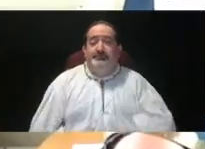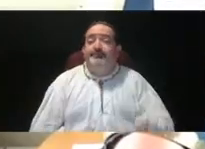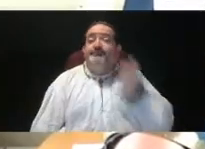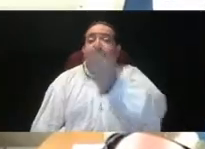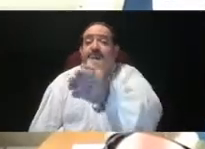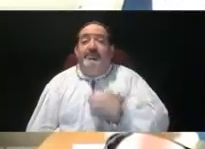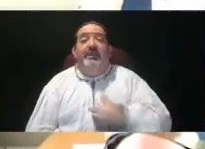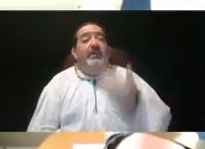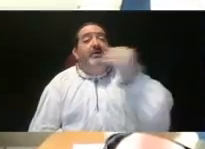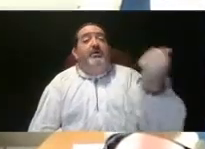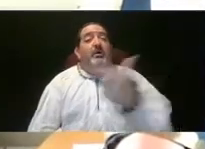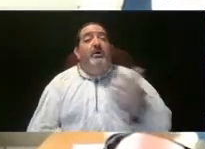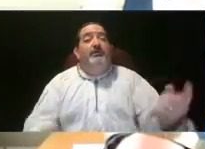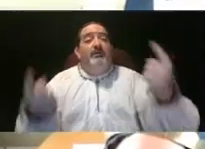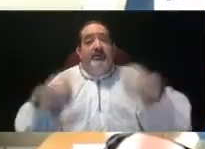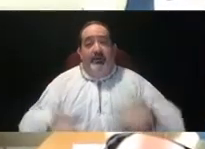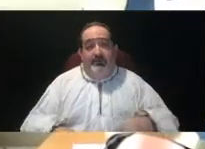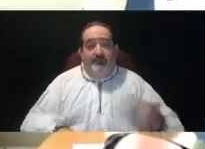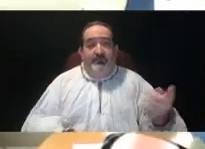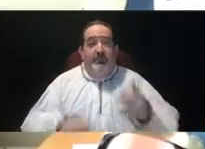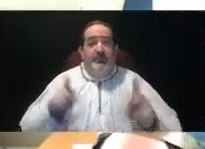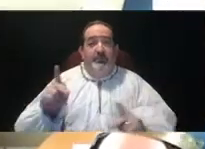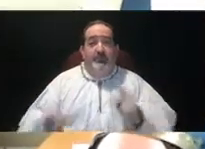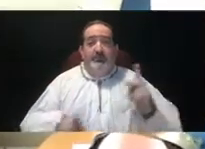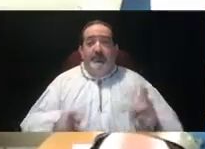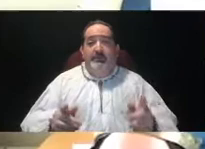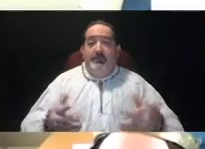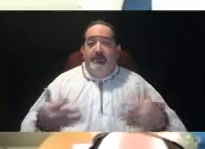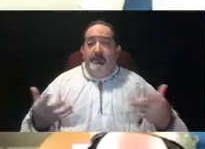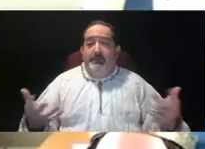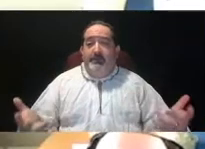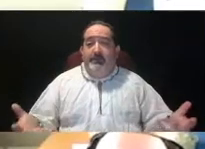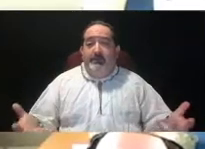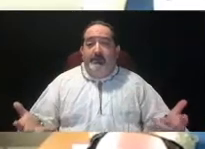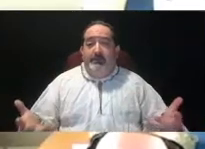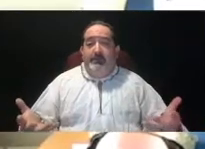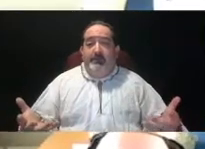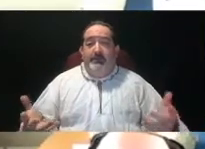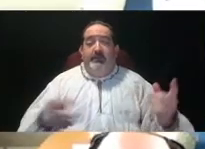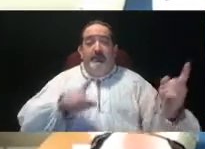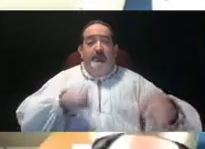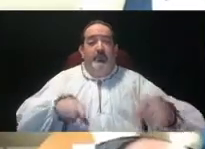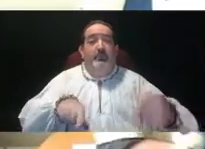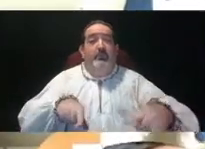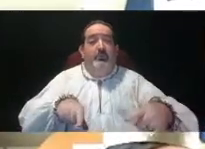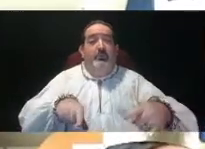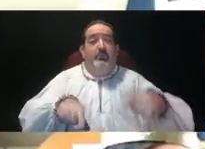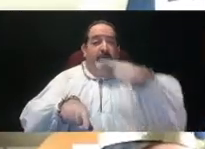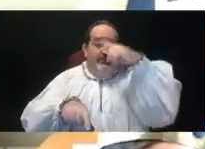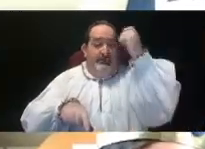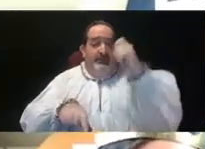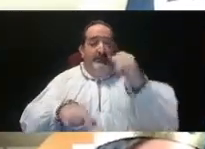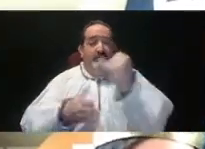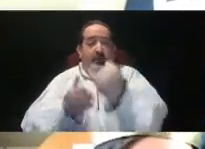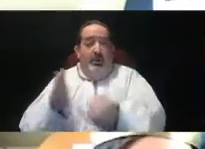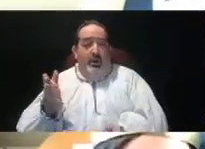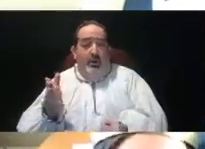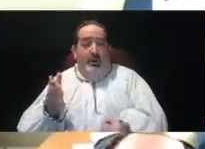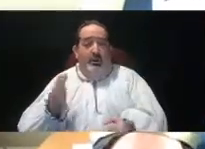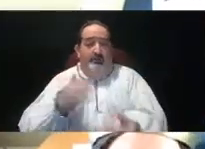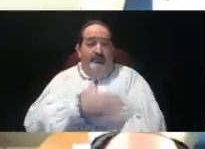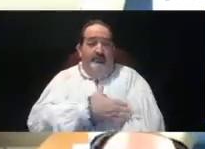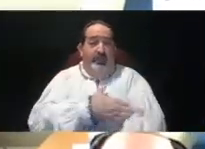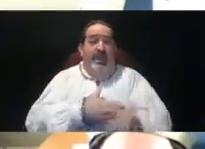Thank you guys all for being here. For those that have been attending the Summer Arts Collegium of the